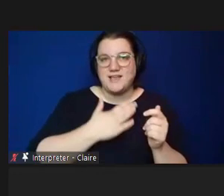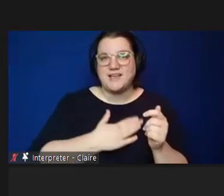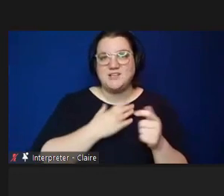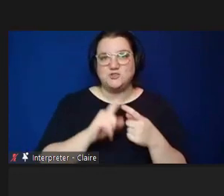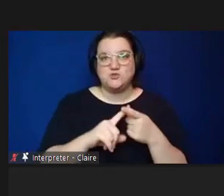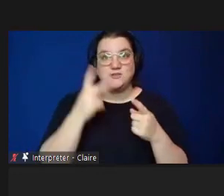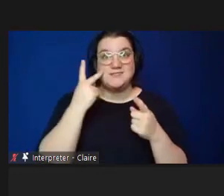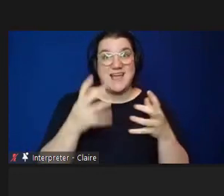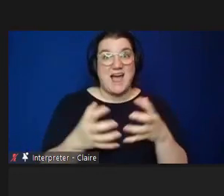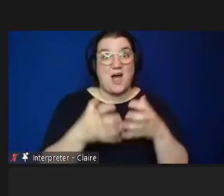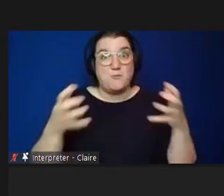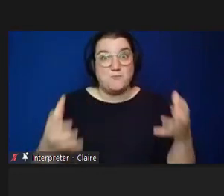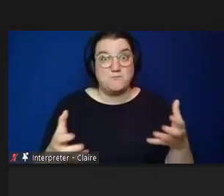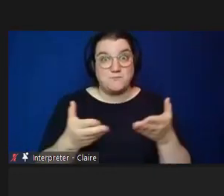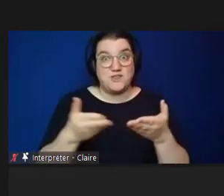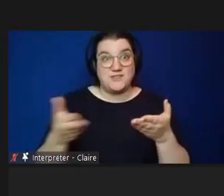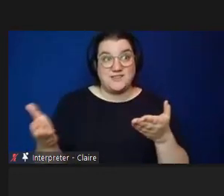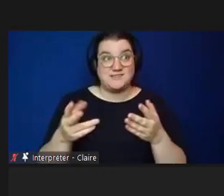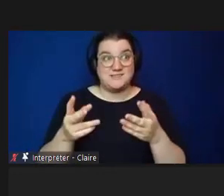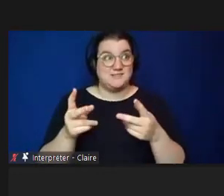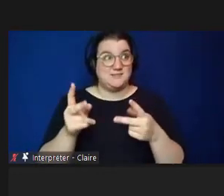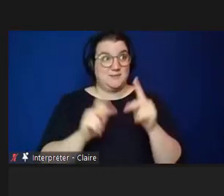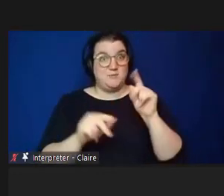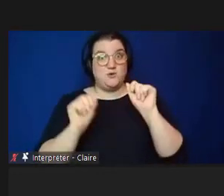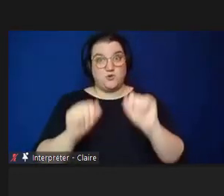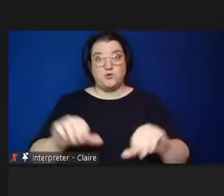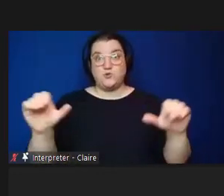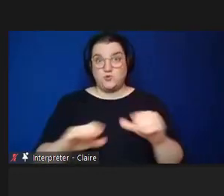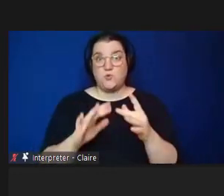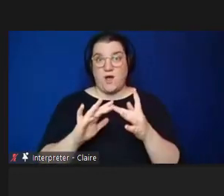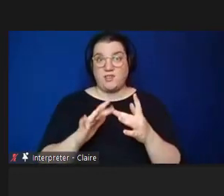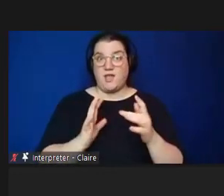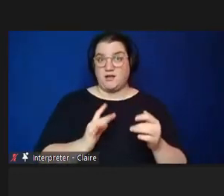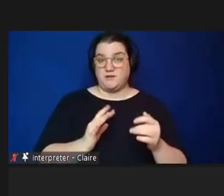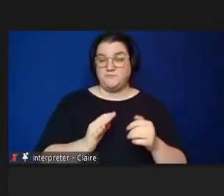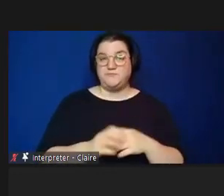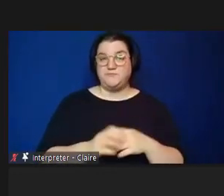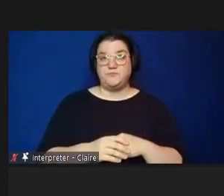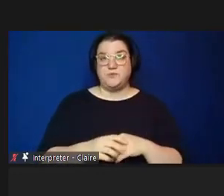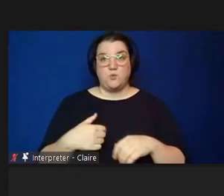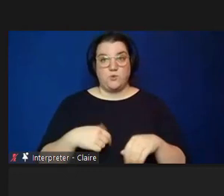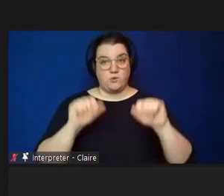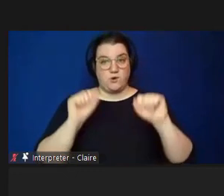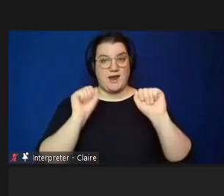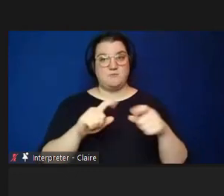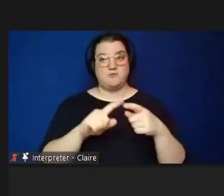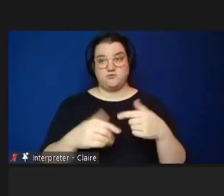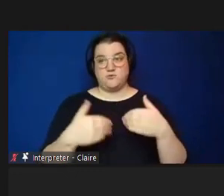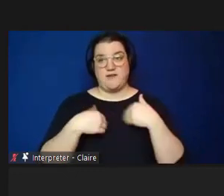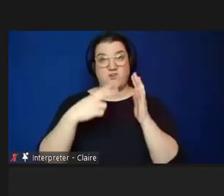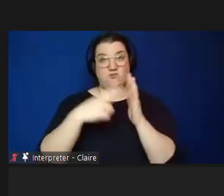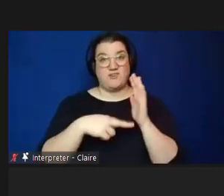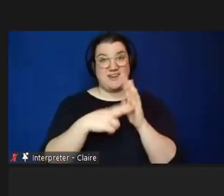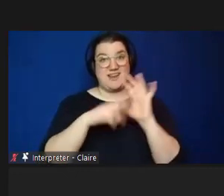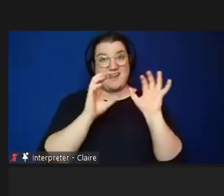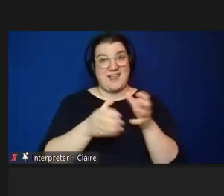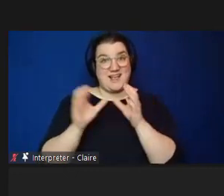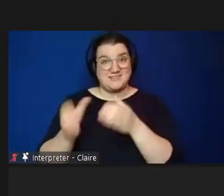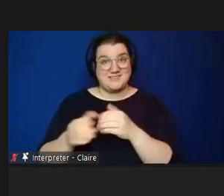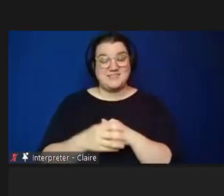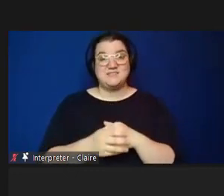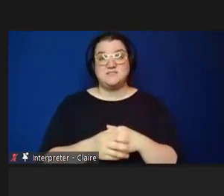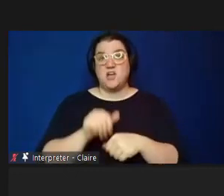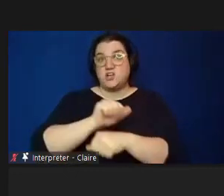of things that folks were able to do online. So we were able to have reading classes and job